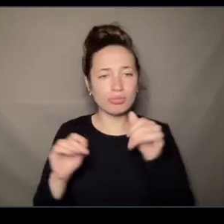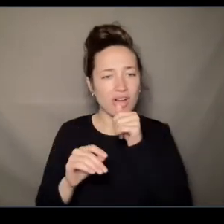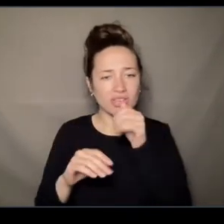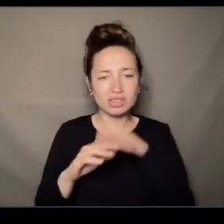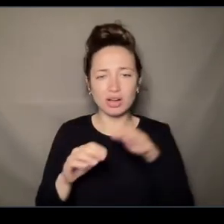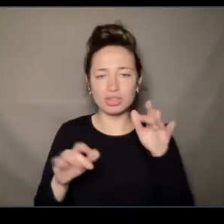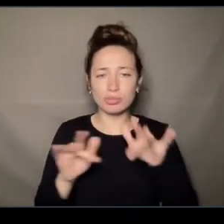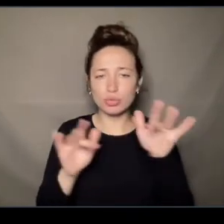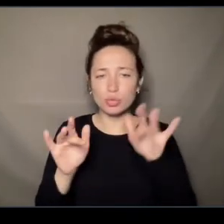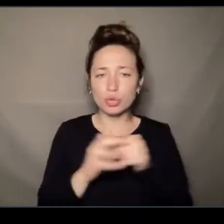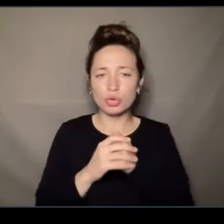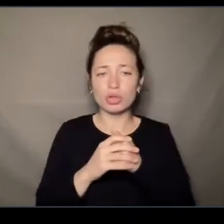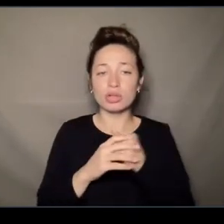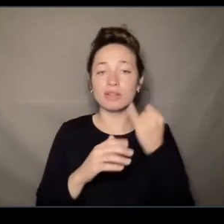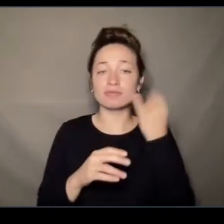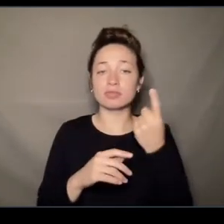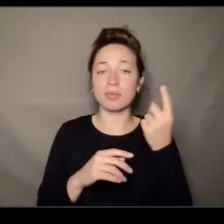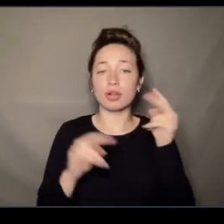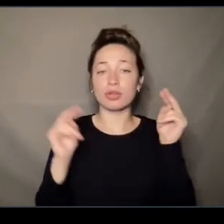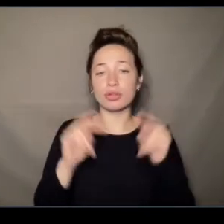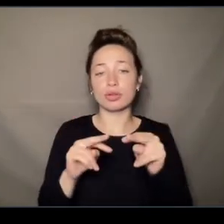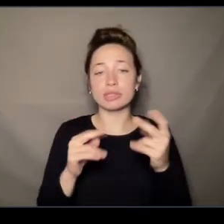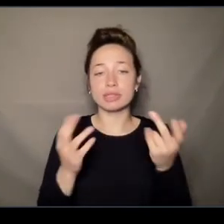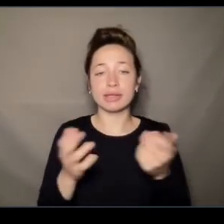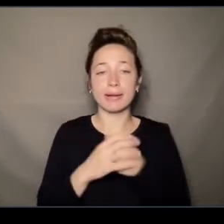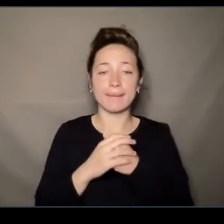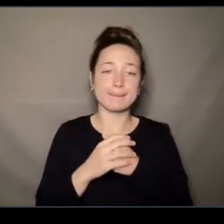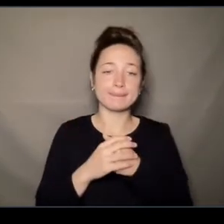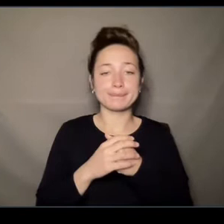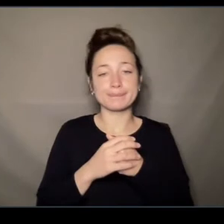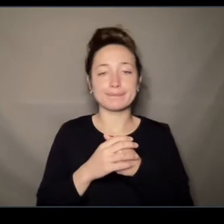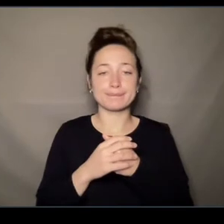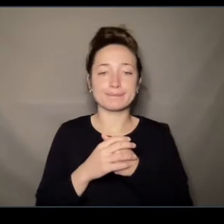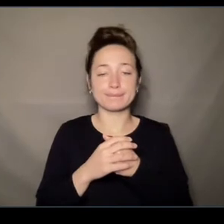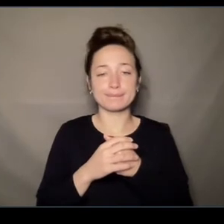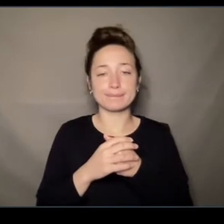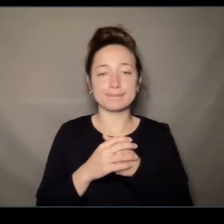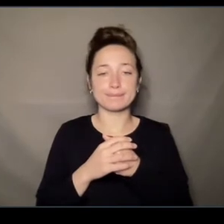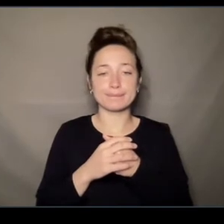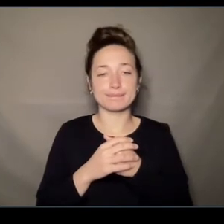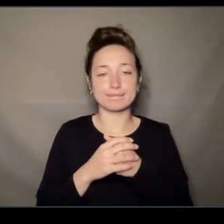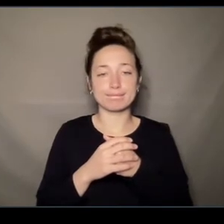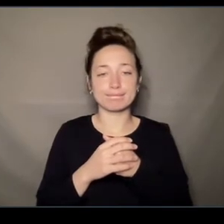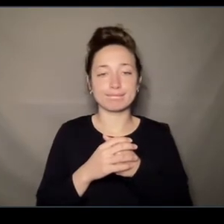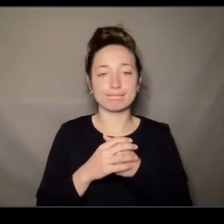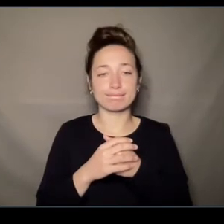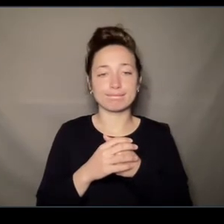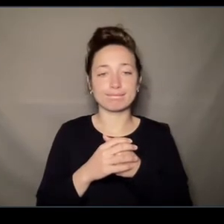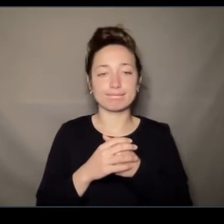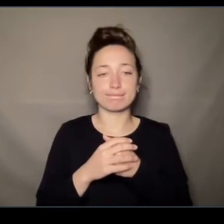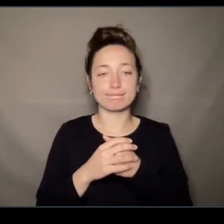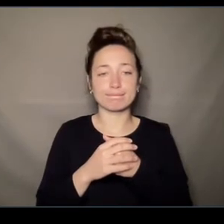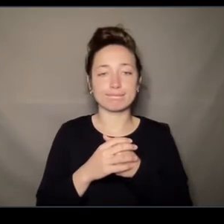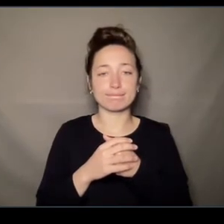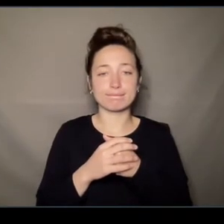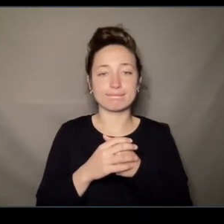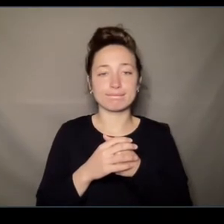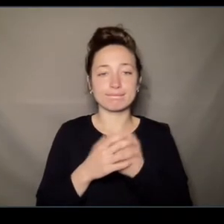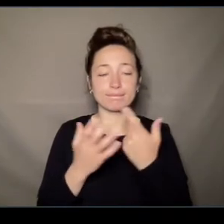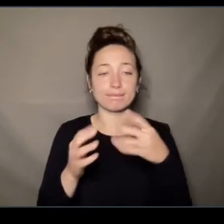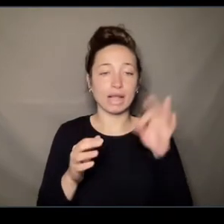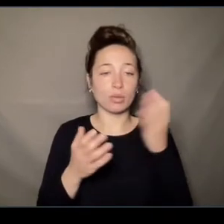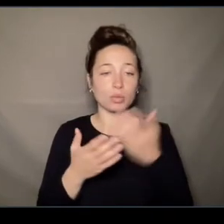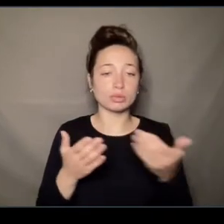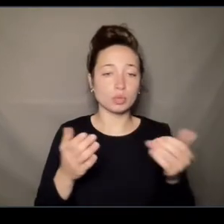cell phone. It's like the computers. There's no privacy on a computer. So if somebody's looking to